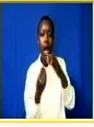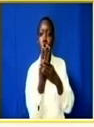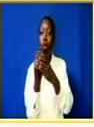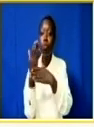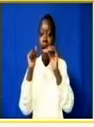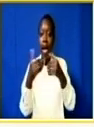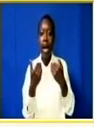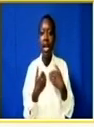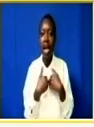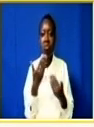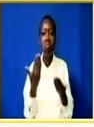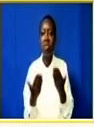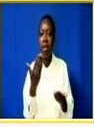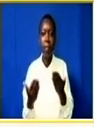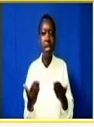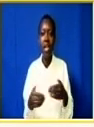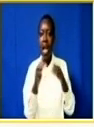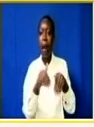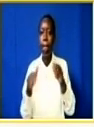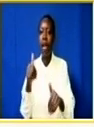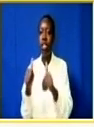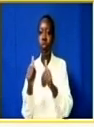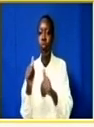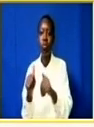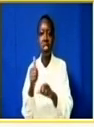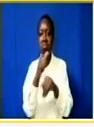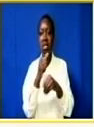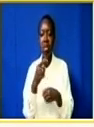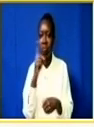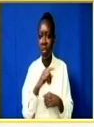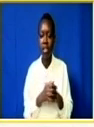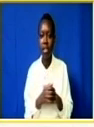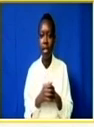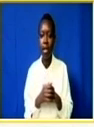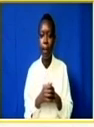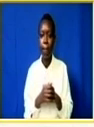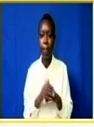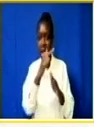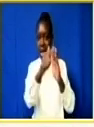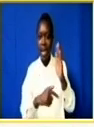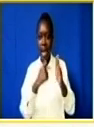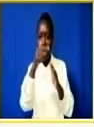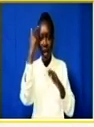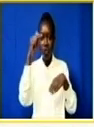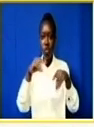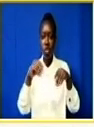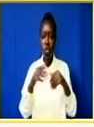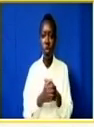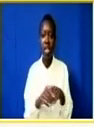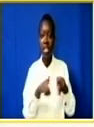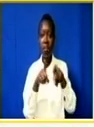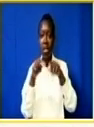what we call innovative gardens. Yes. The tire, put soil, mm-hmm. plant your vegetables. Okay. Plant soil, plant your fruit trees.